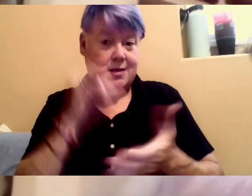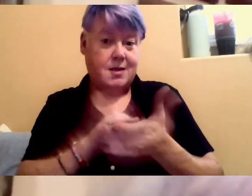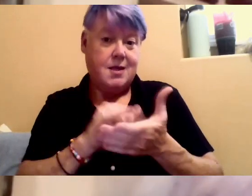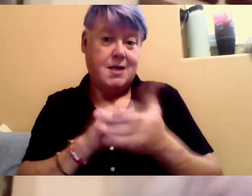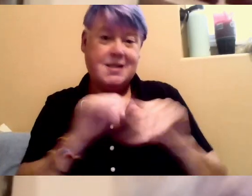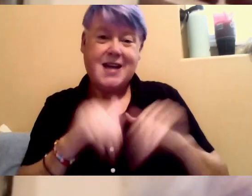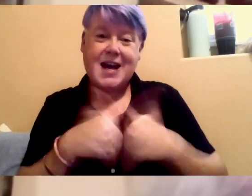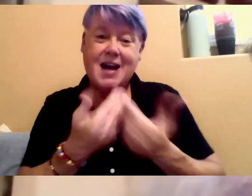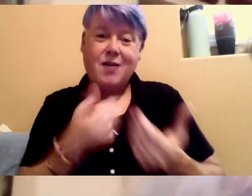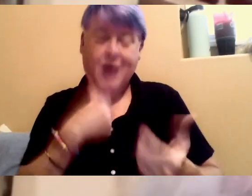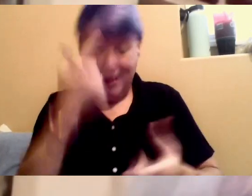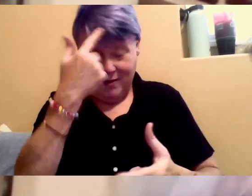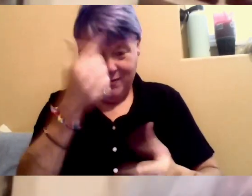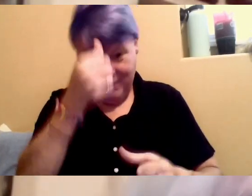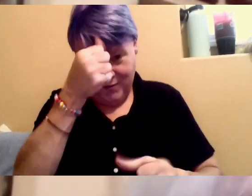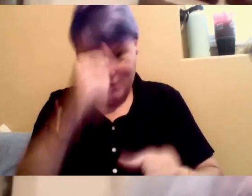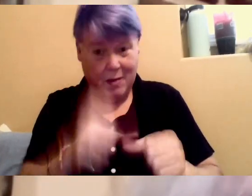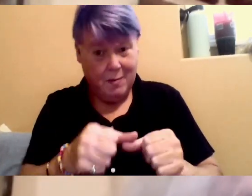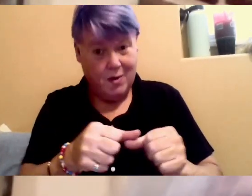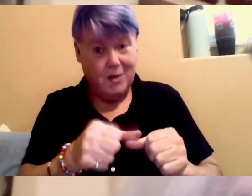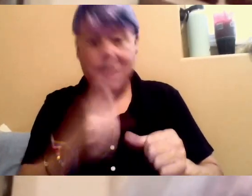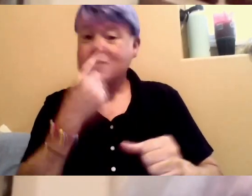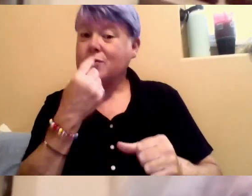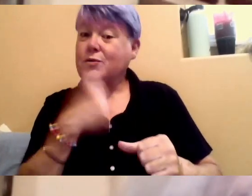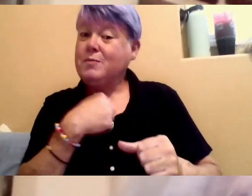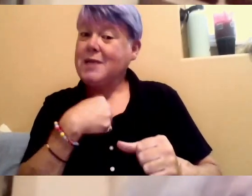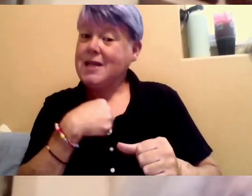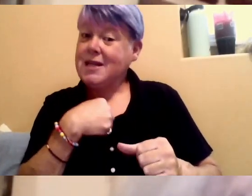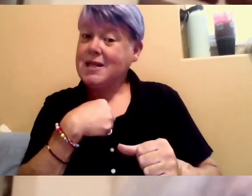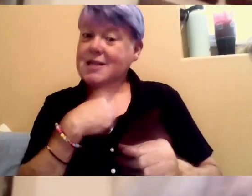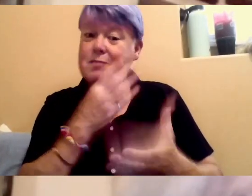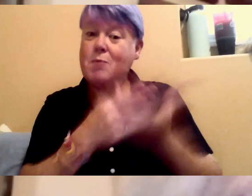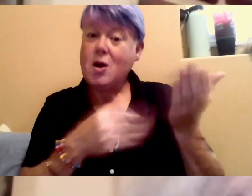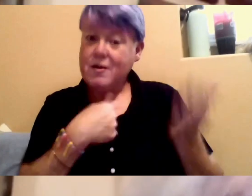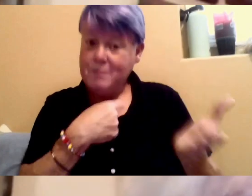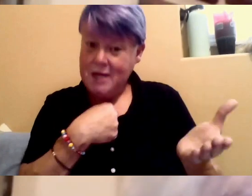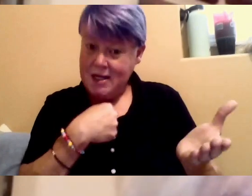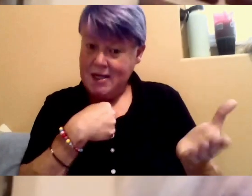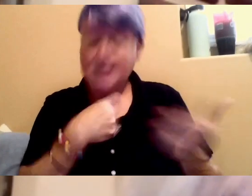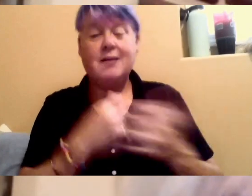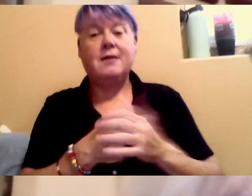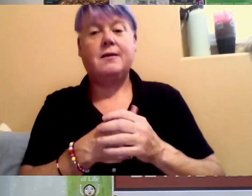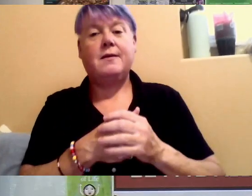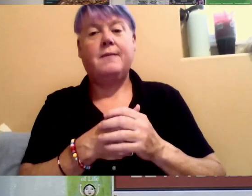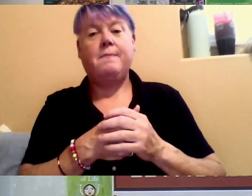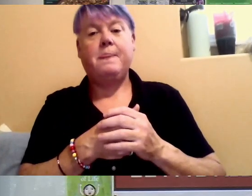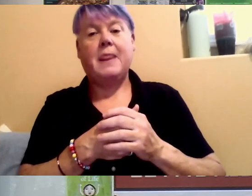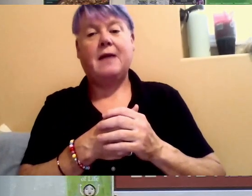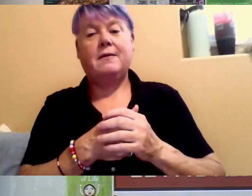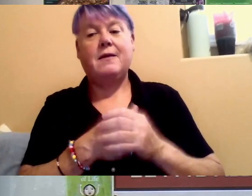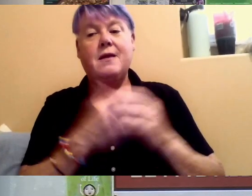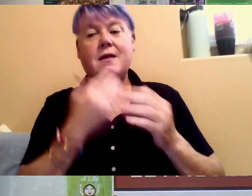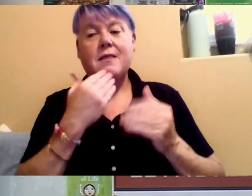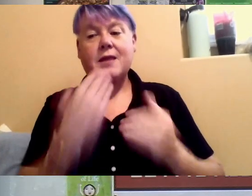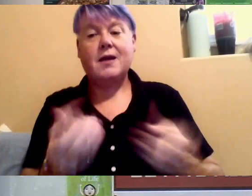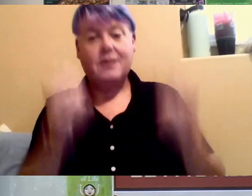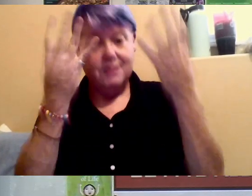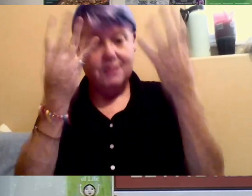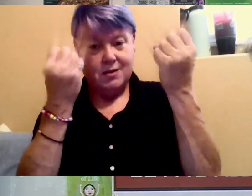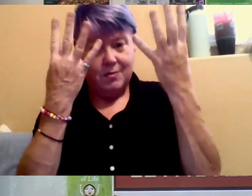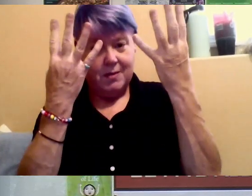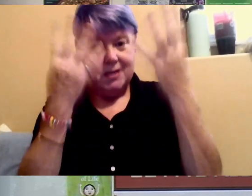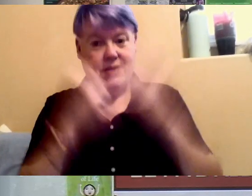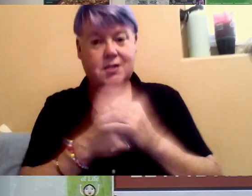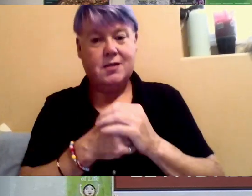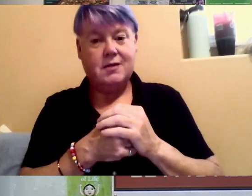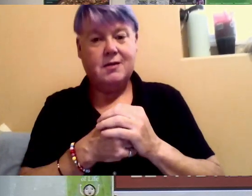was. That's who I am. It's part of who I am still. Well, thank you so much, Mary. We're just